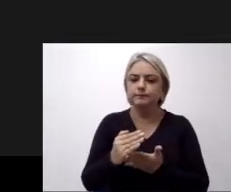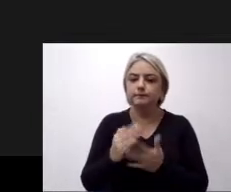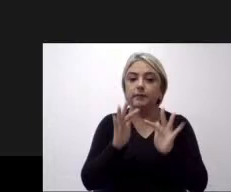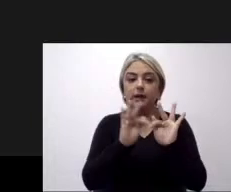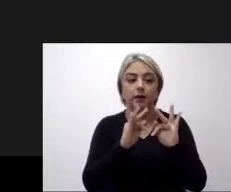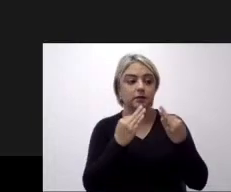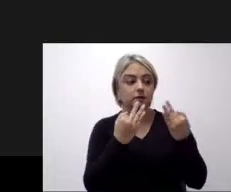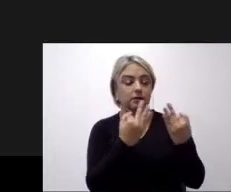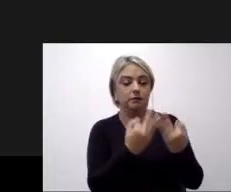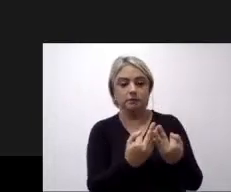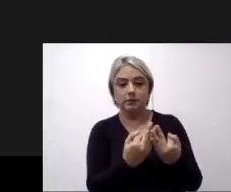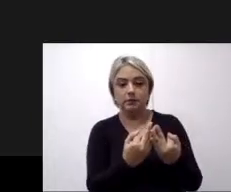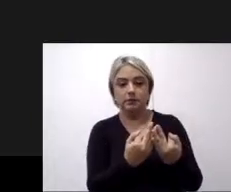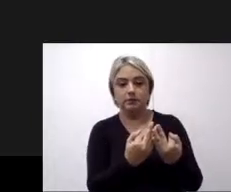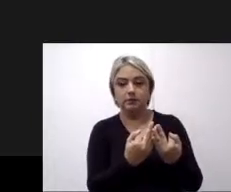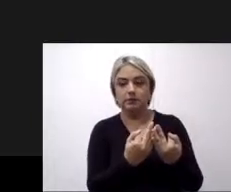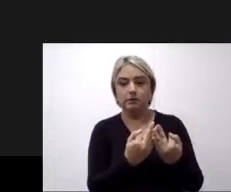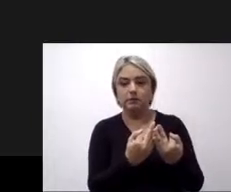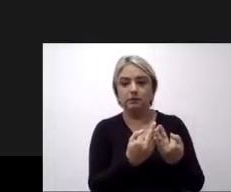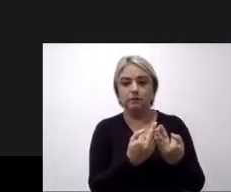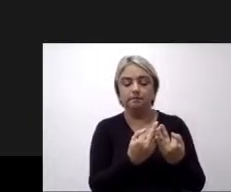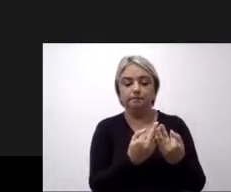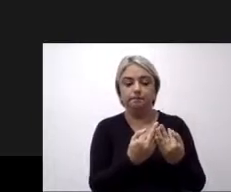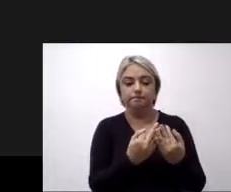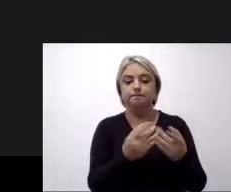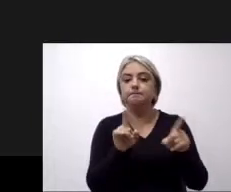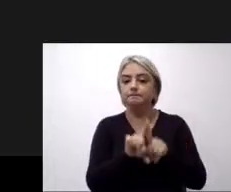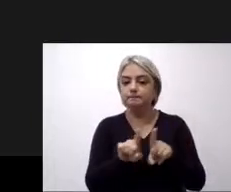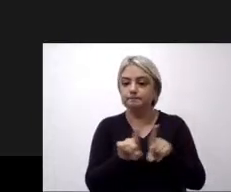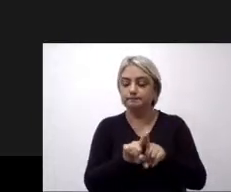financing of social rights.